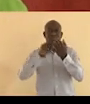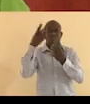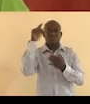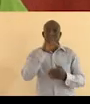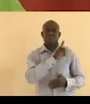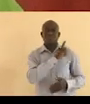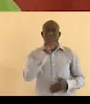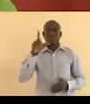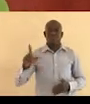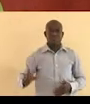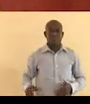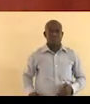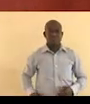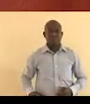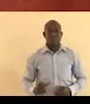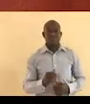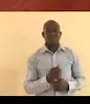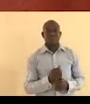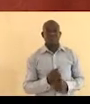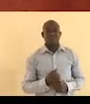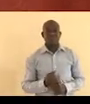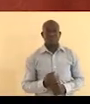The Gospel of the Lord.